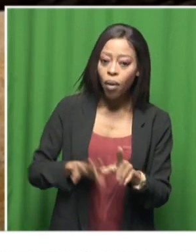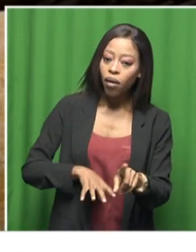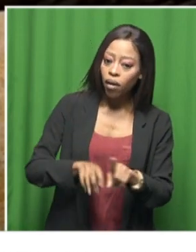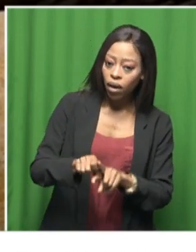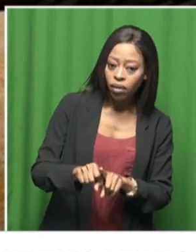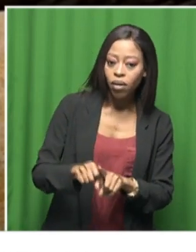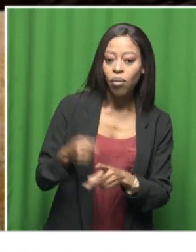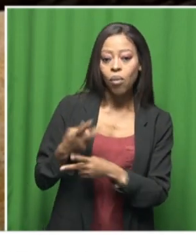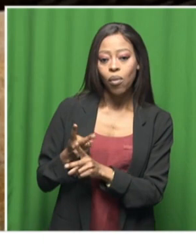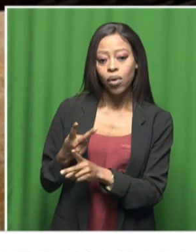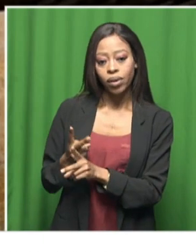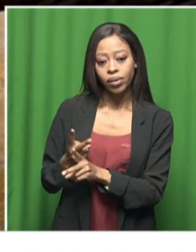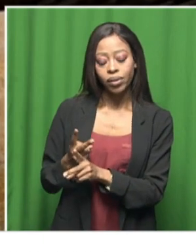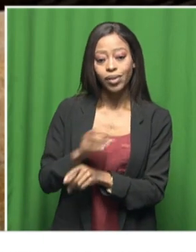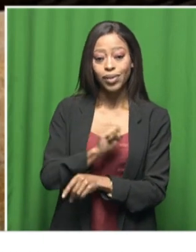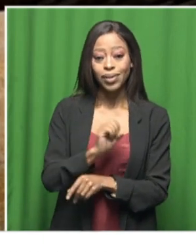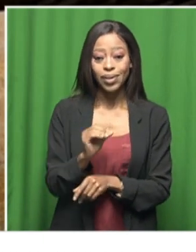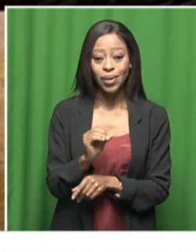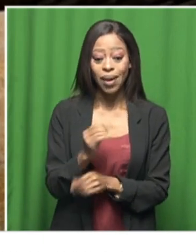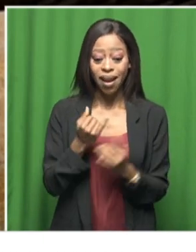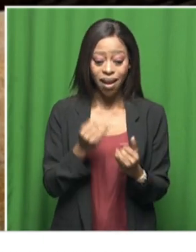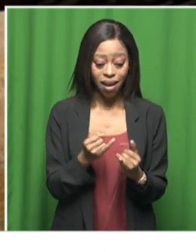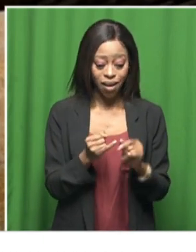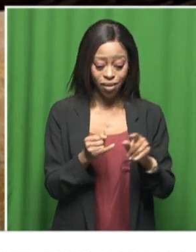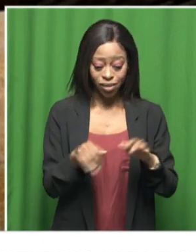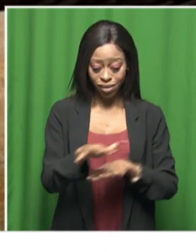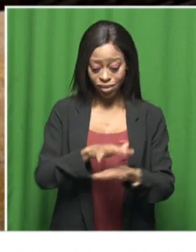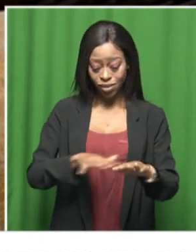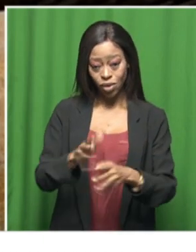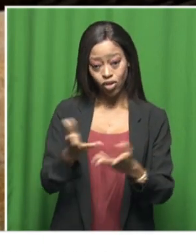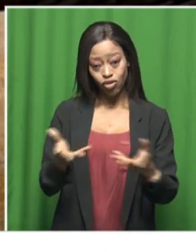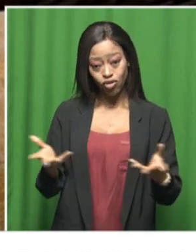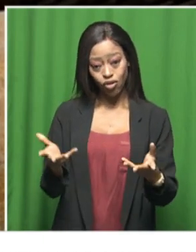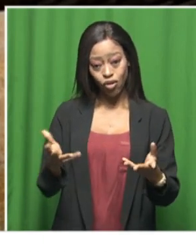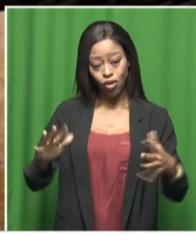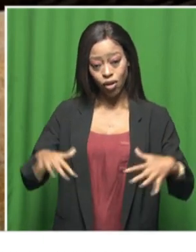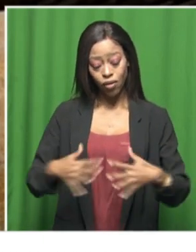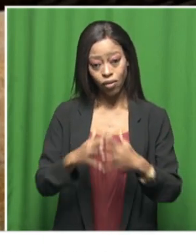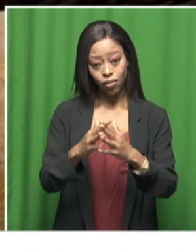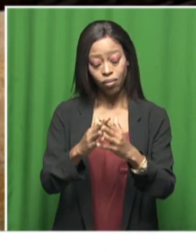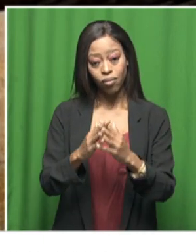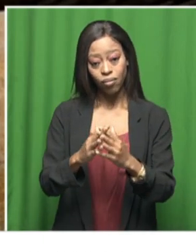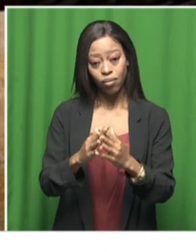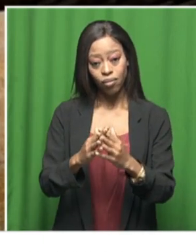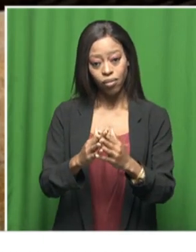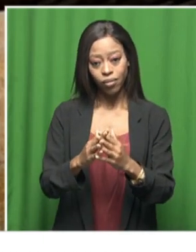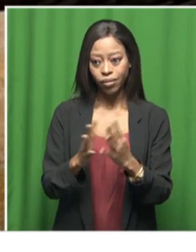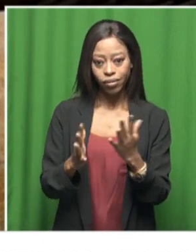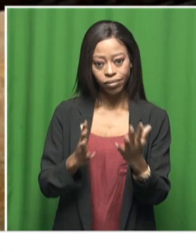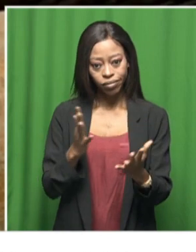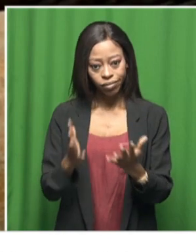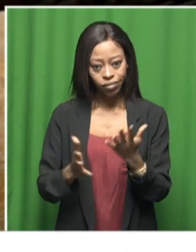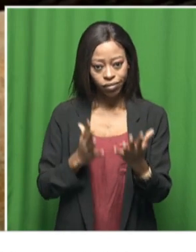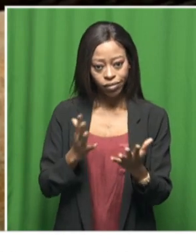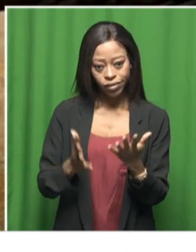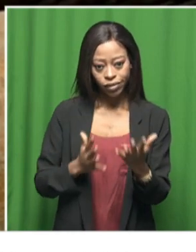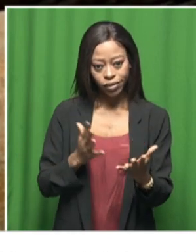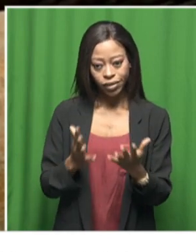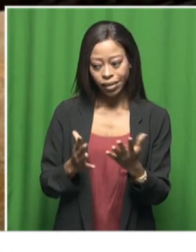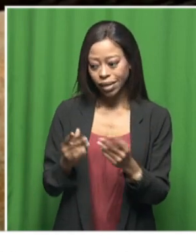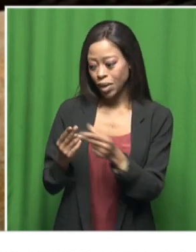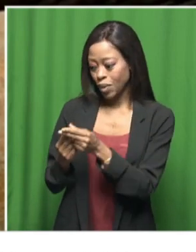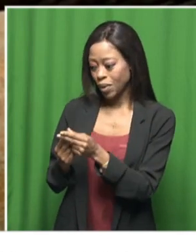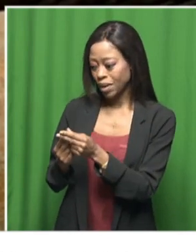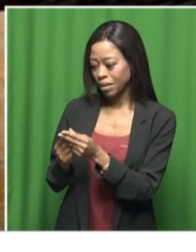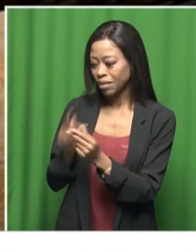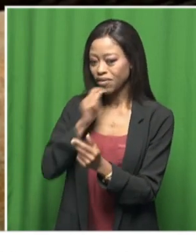production. So this, combined with the, as I already mentioned, the unpredictability and unreliability of the generation